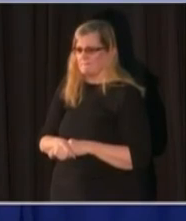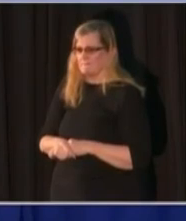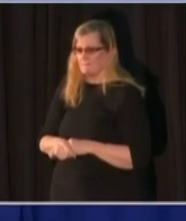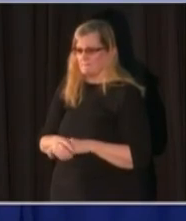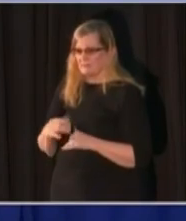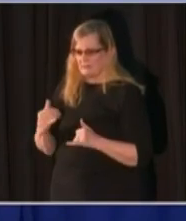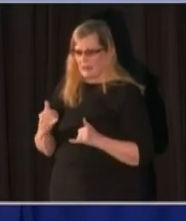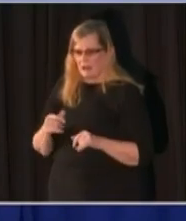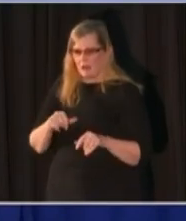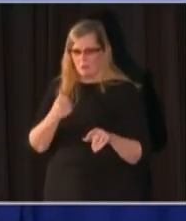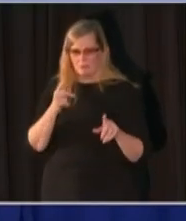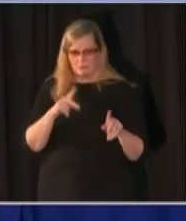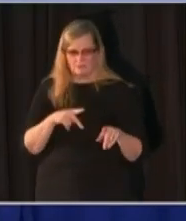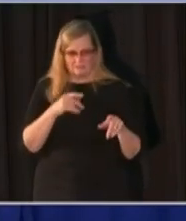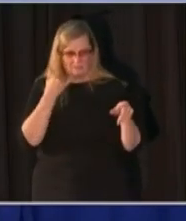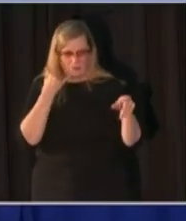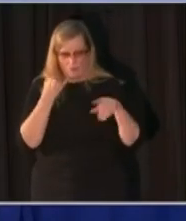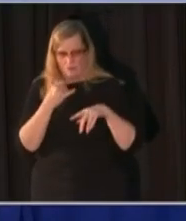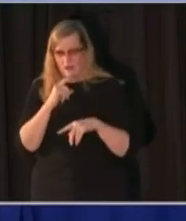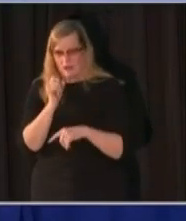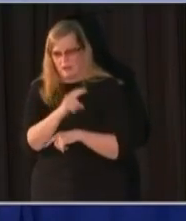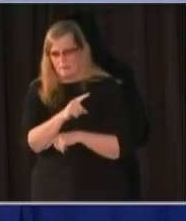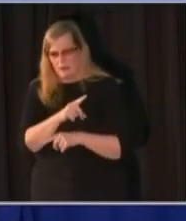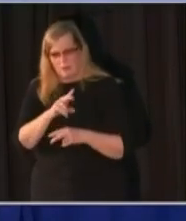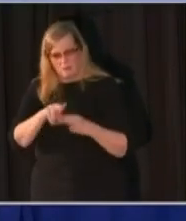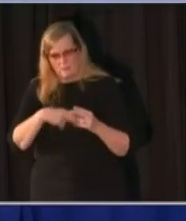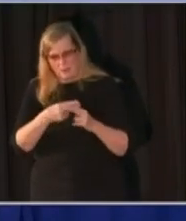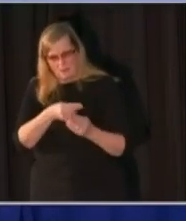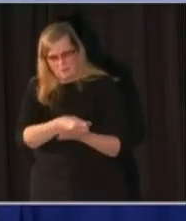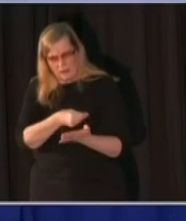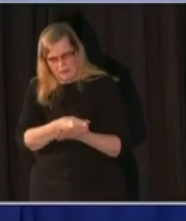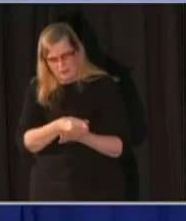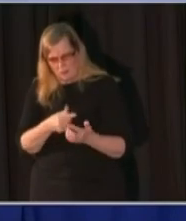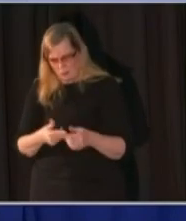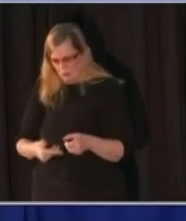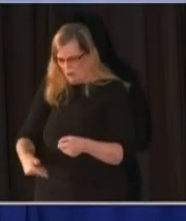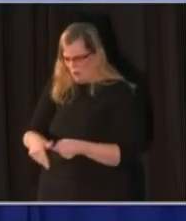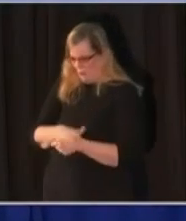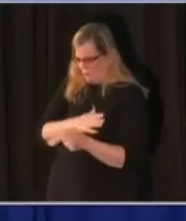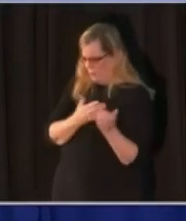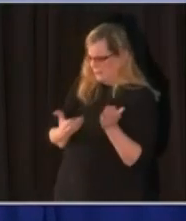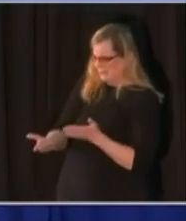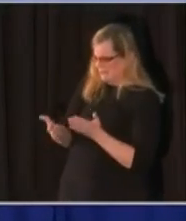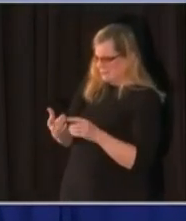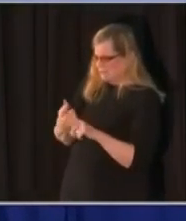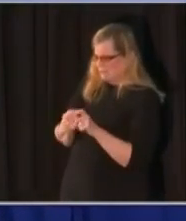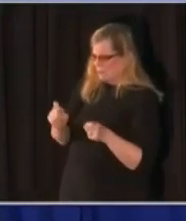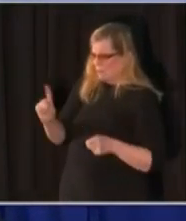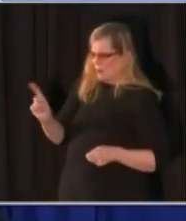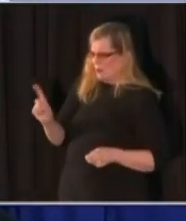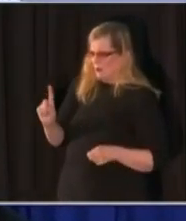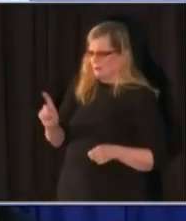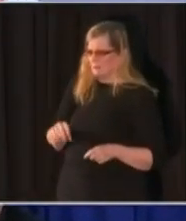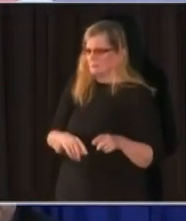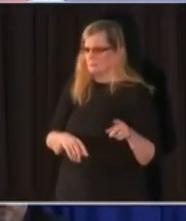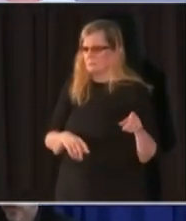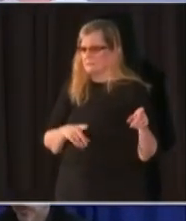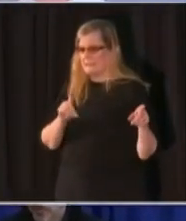Where's the funding for this coming from? This will be local funds. And it is part of our emergency